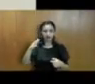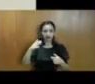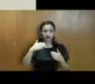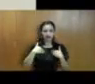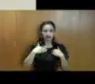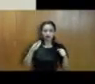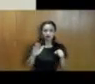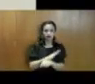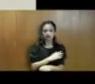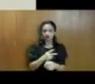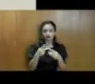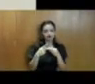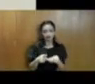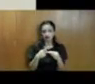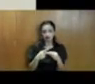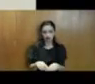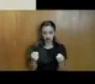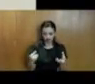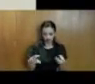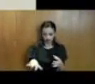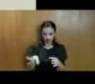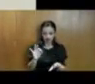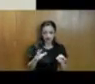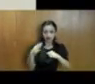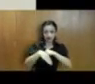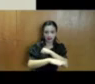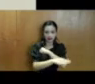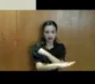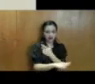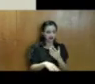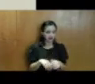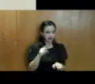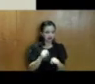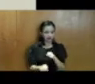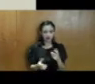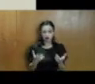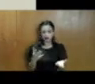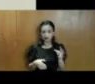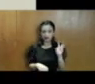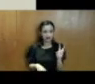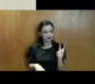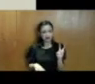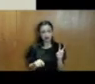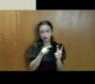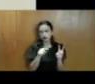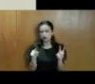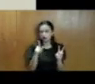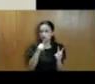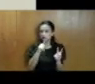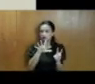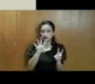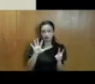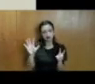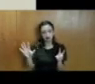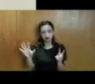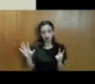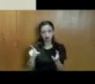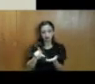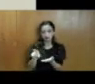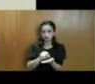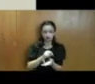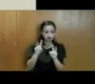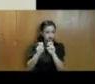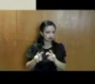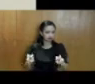of plastic. Yeah. So their output has gone from 6 to 155 publications